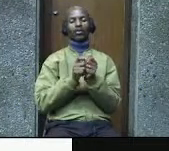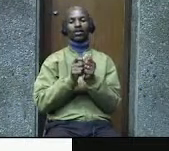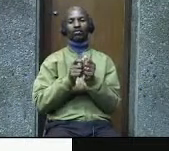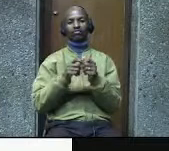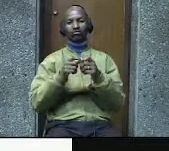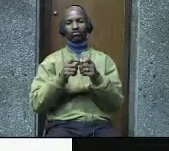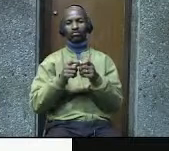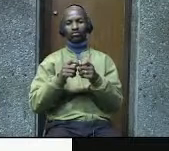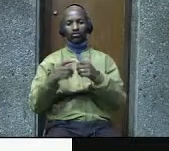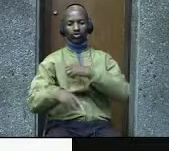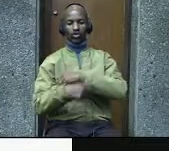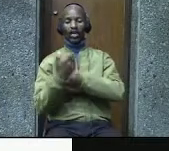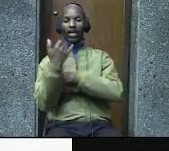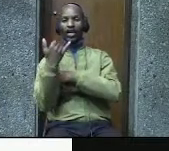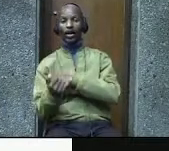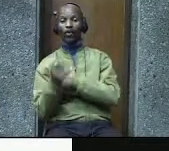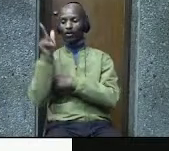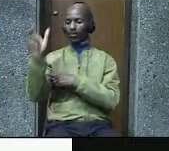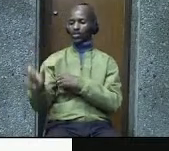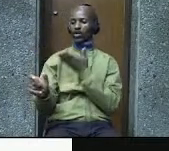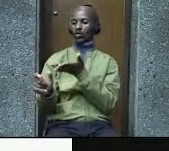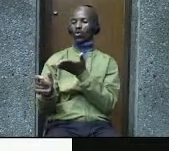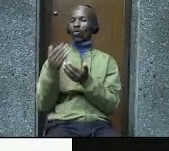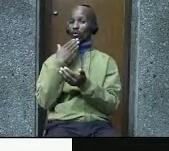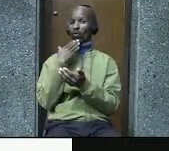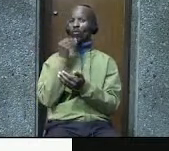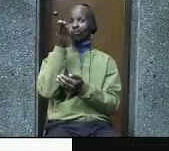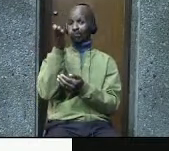passed is that that person who remains